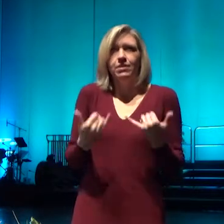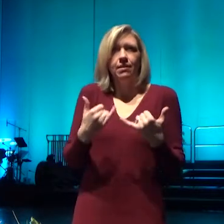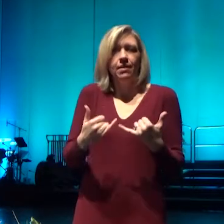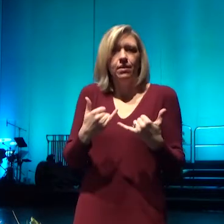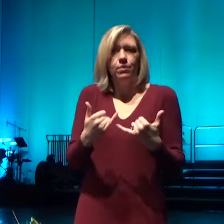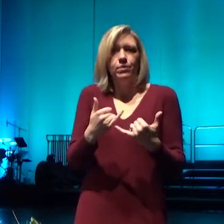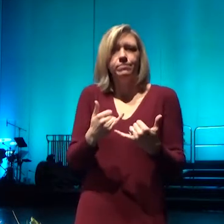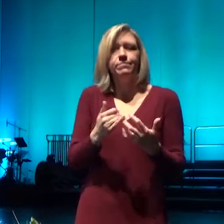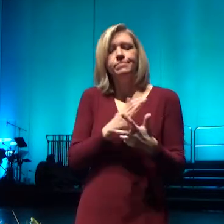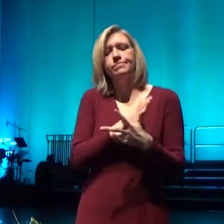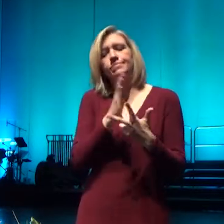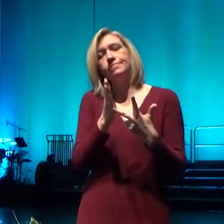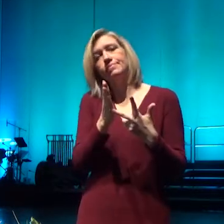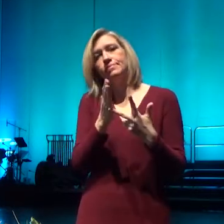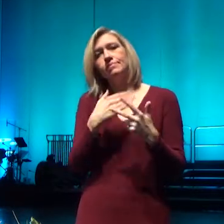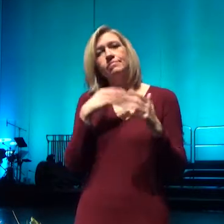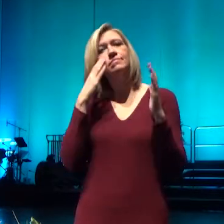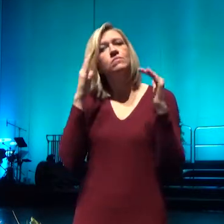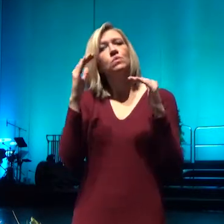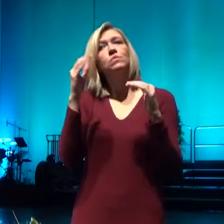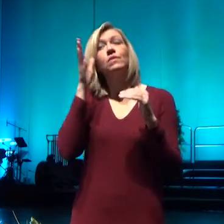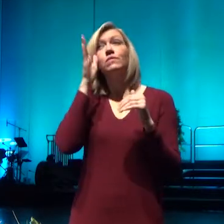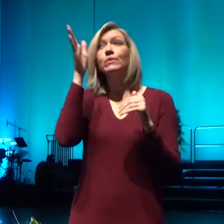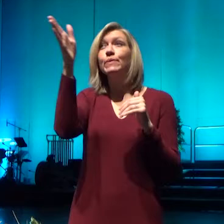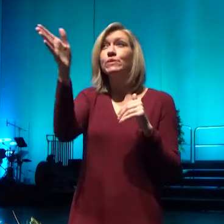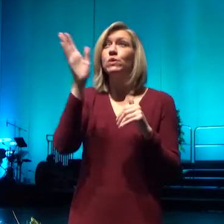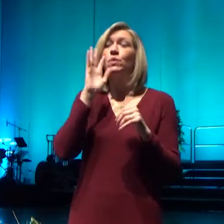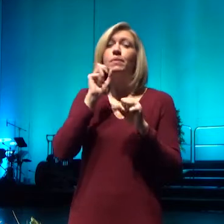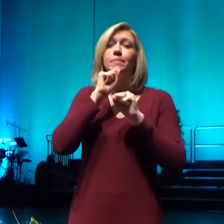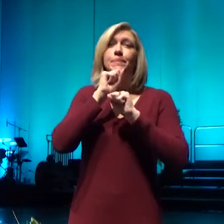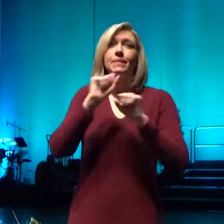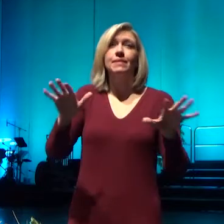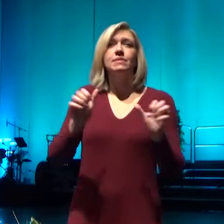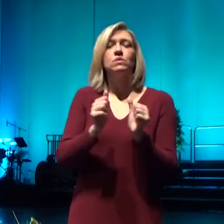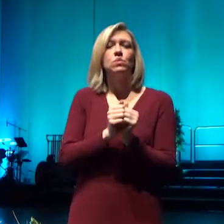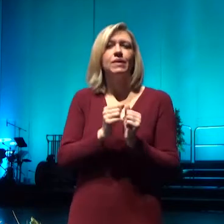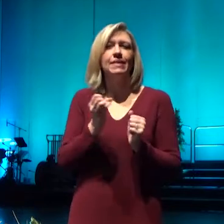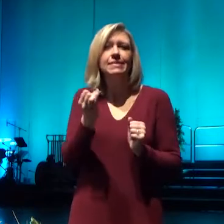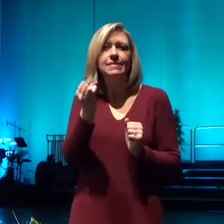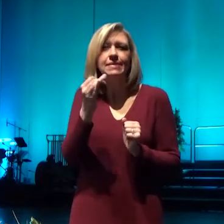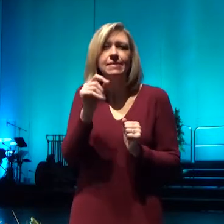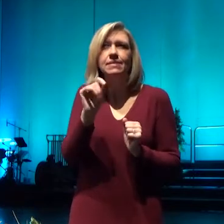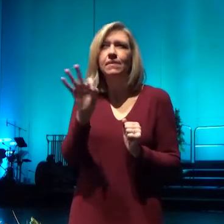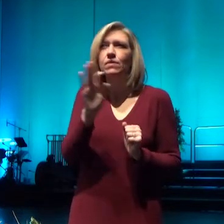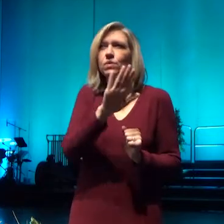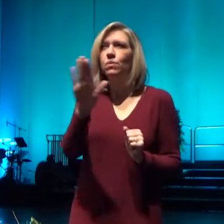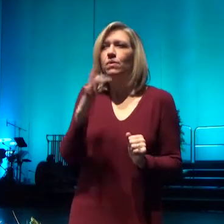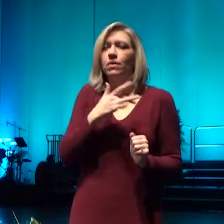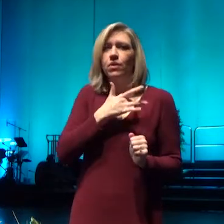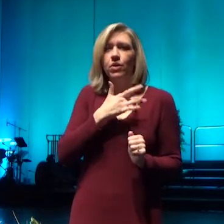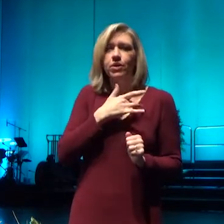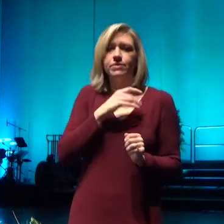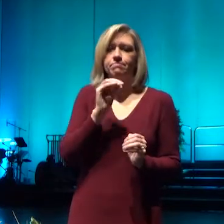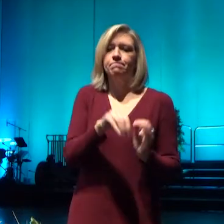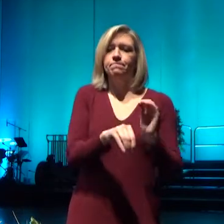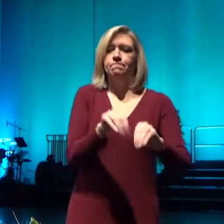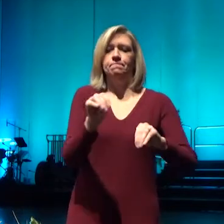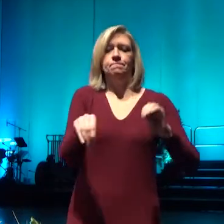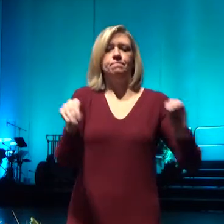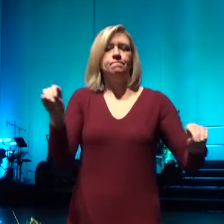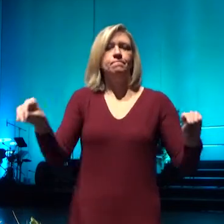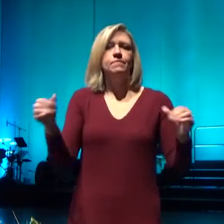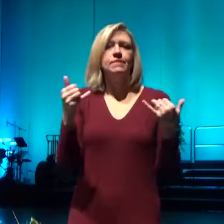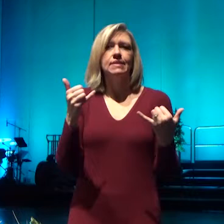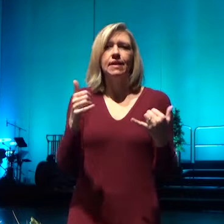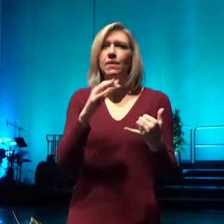now. And may the future bless you with the seeds of your heart that you are called to plant today